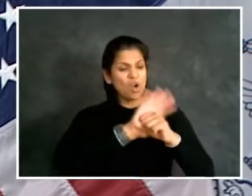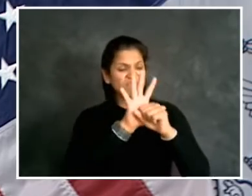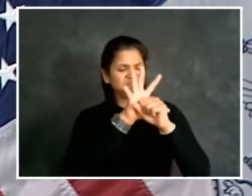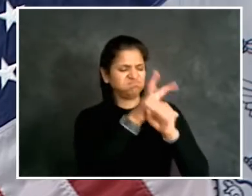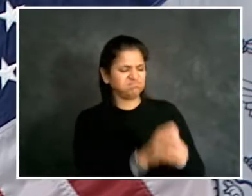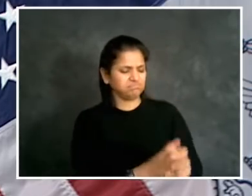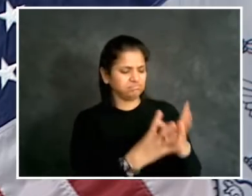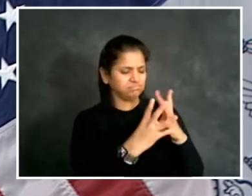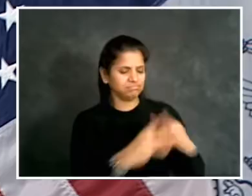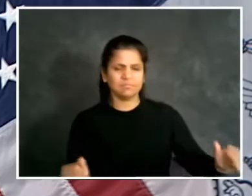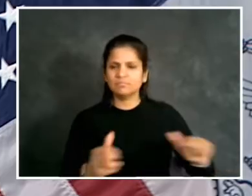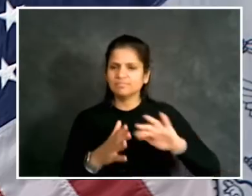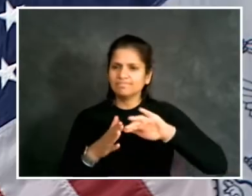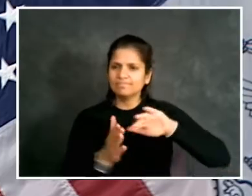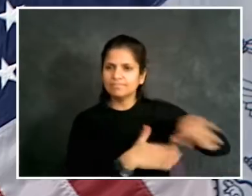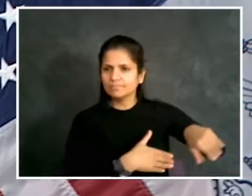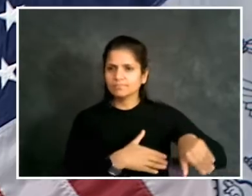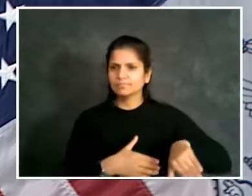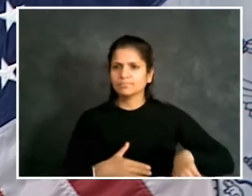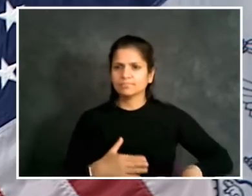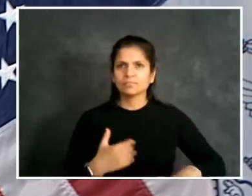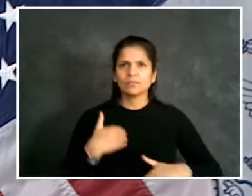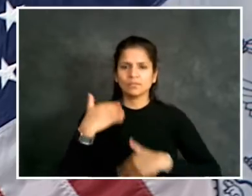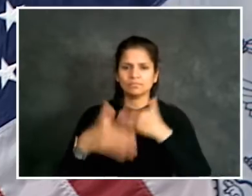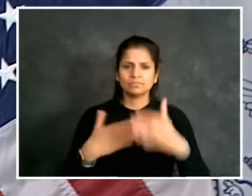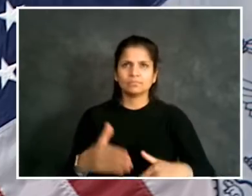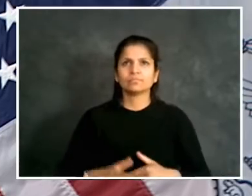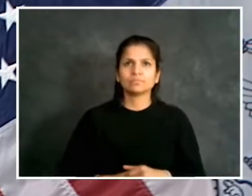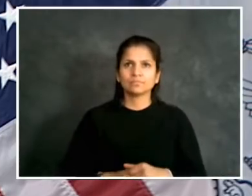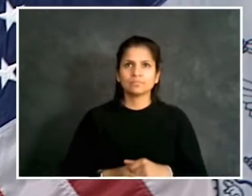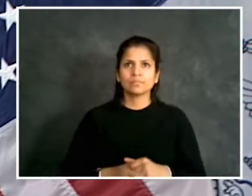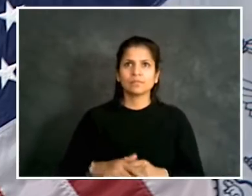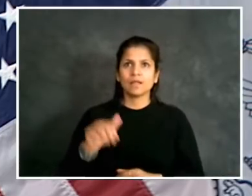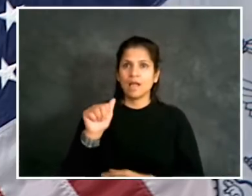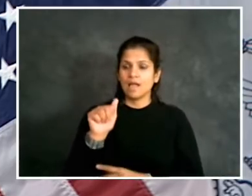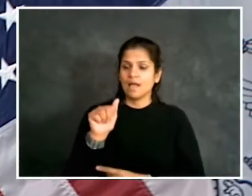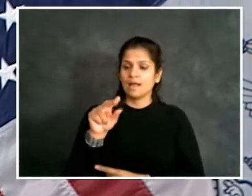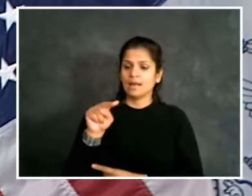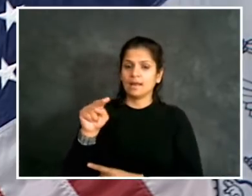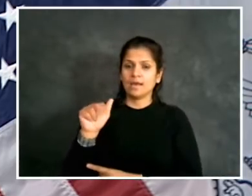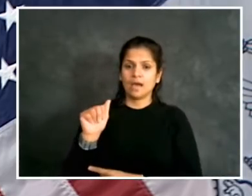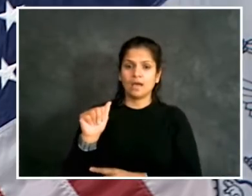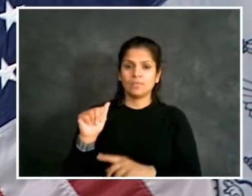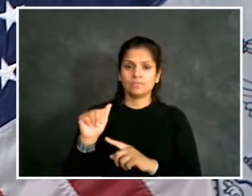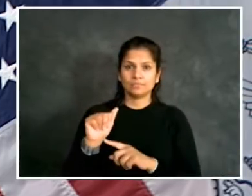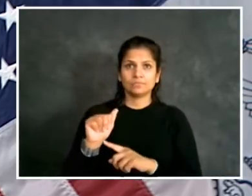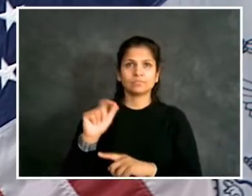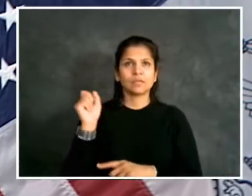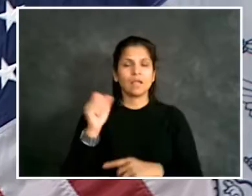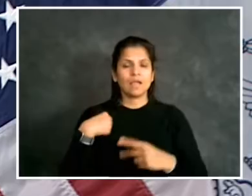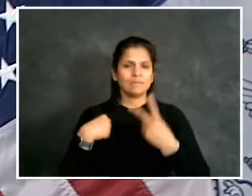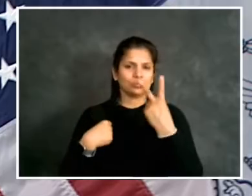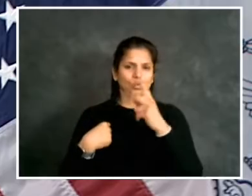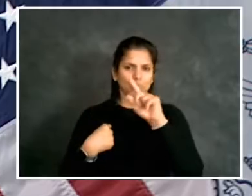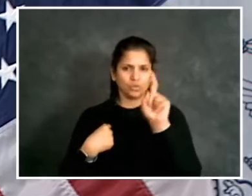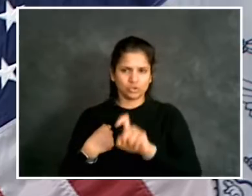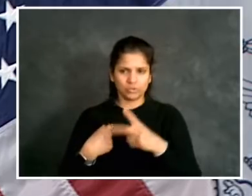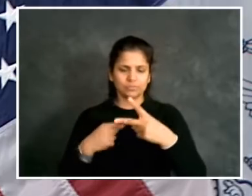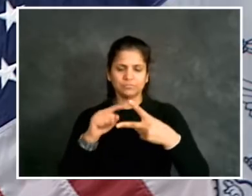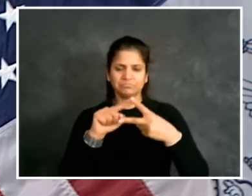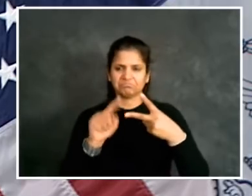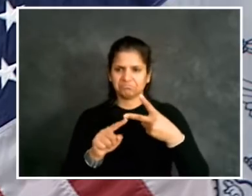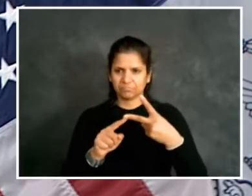next. Anna. Hi, Mr. Mayor. Two questions. What is the current citywide